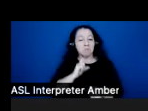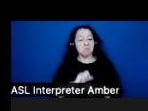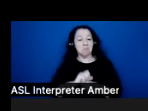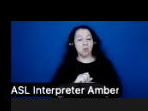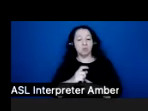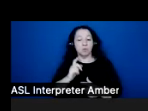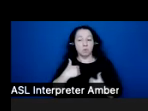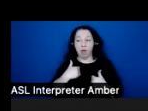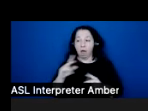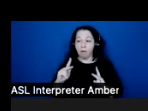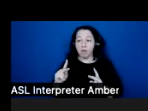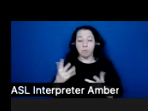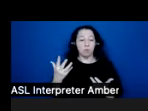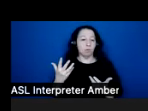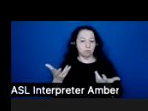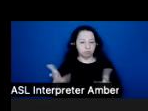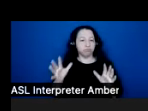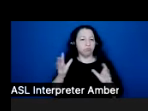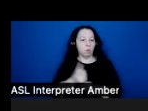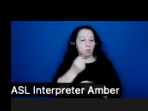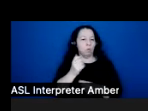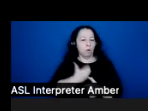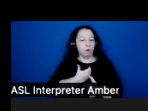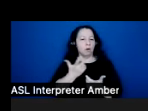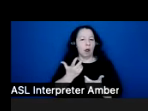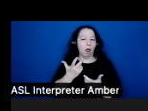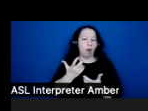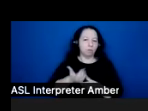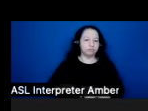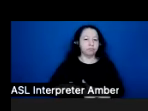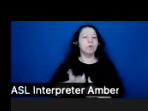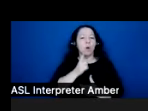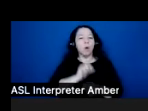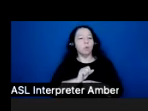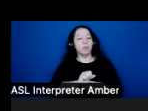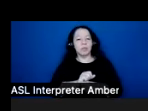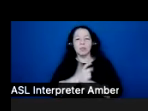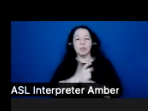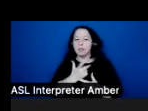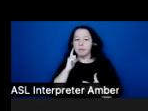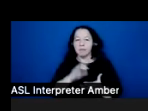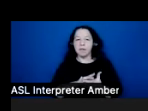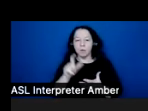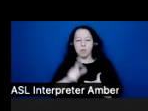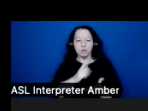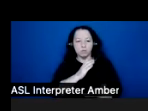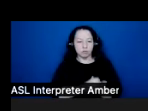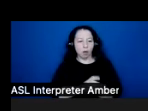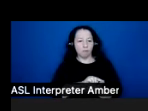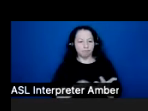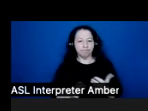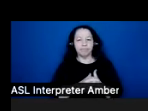are then elected that are really invested in these issues. And then engaging the community, right?